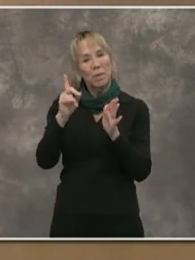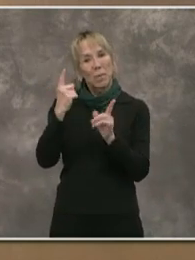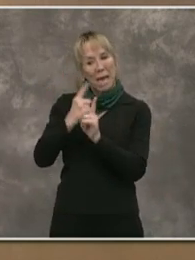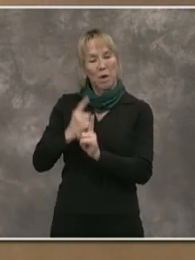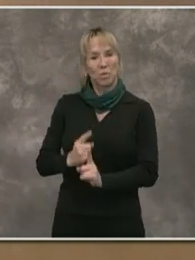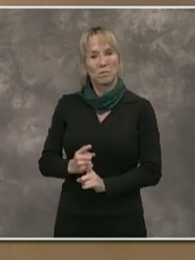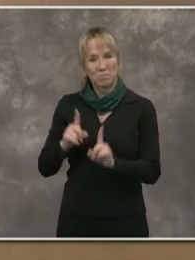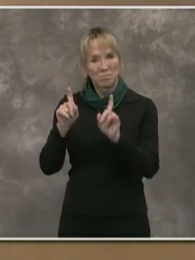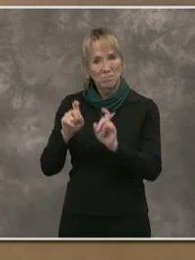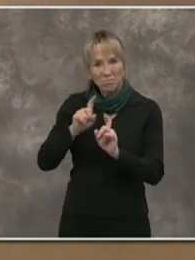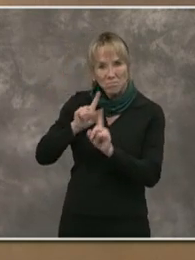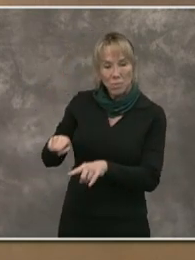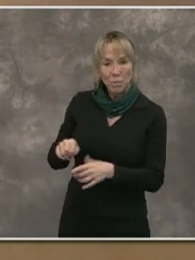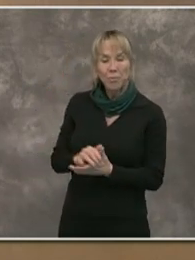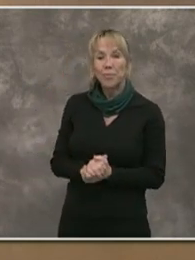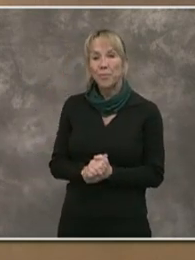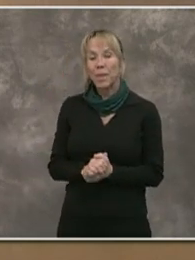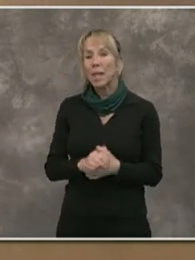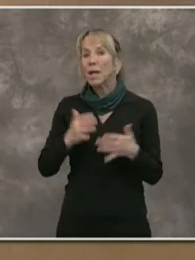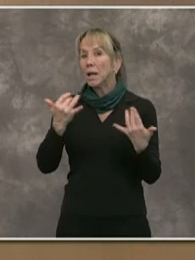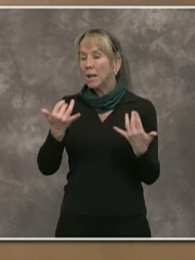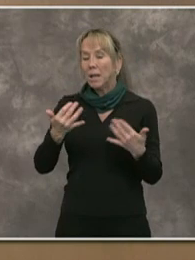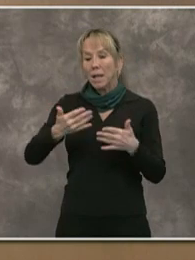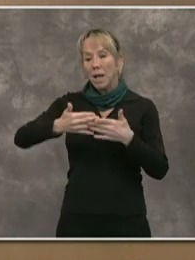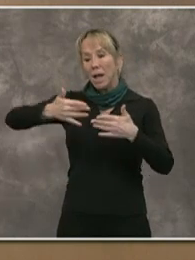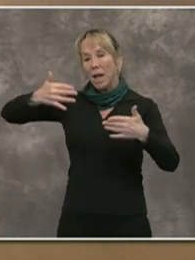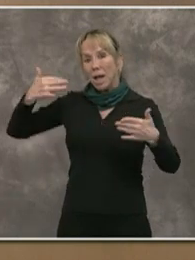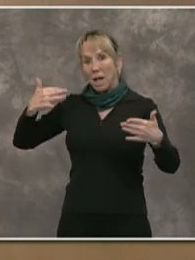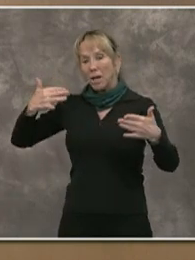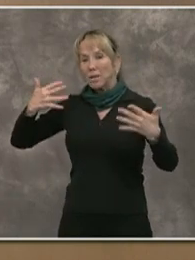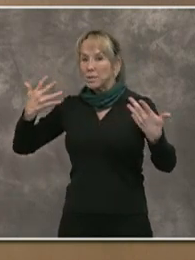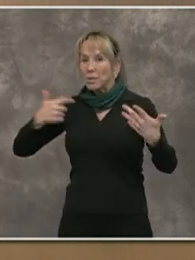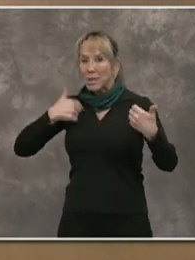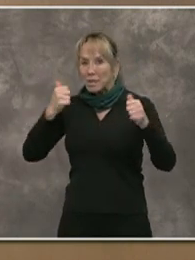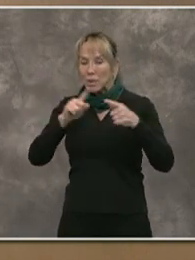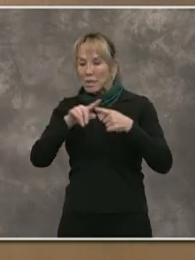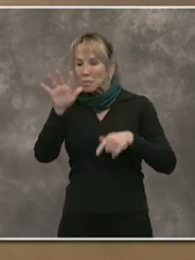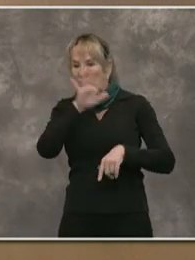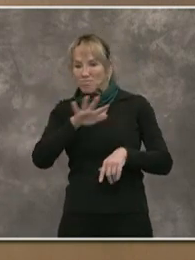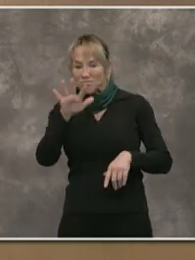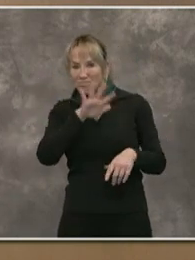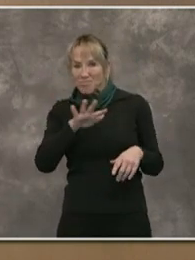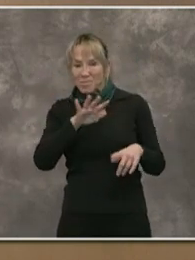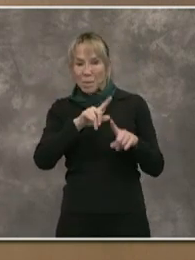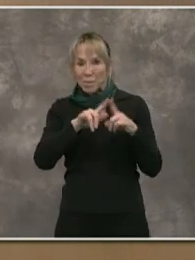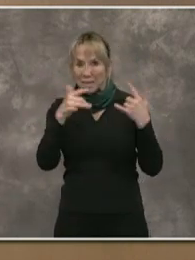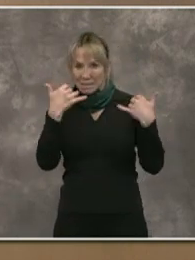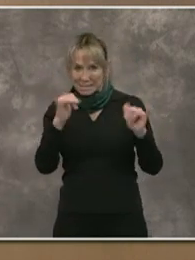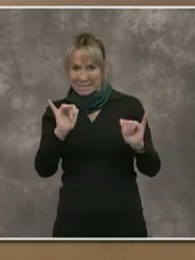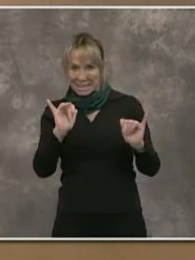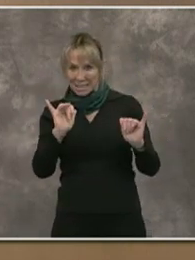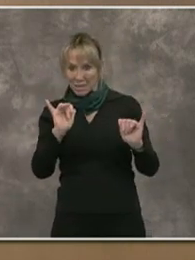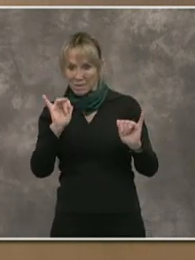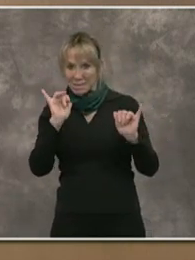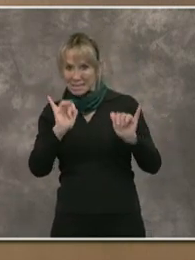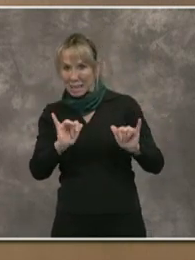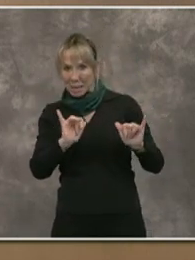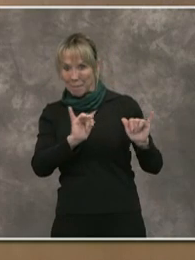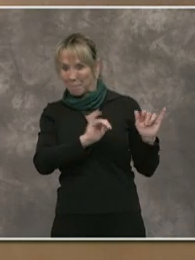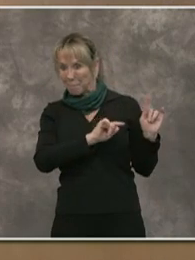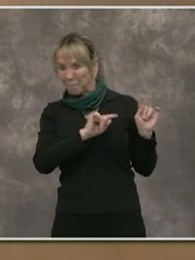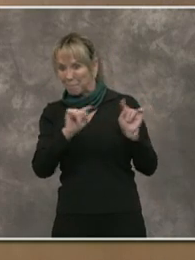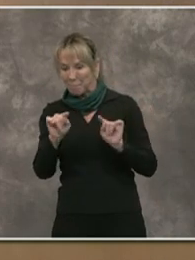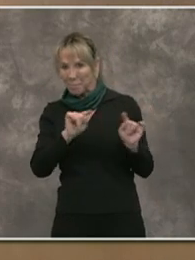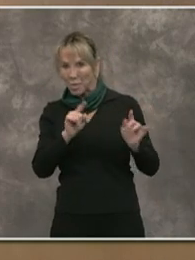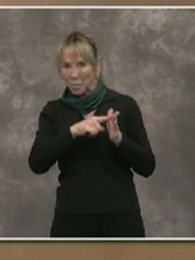Again, we made that estimate early on. I don't know that that factor is still applicable at this time, but